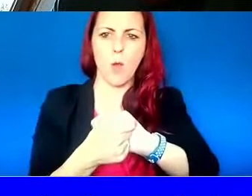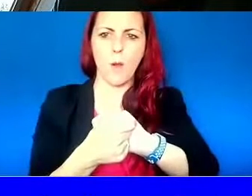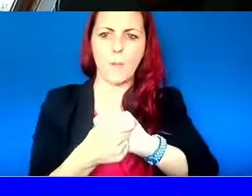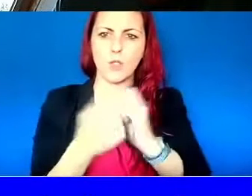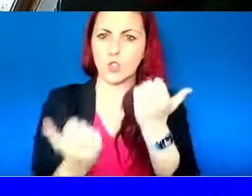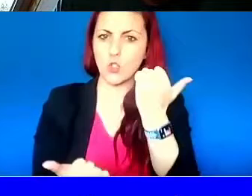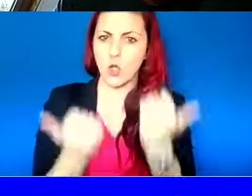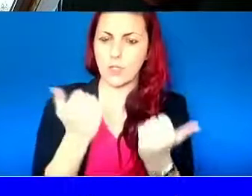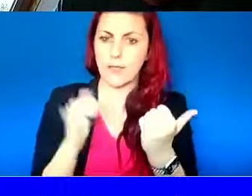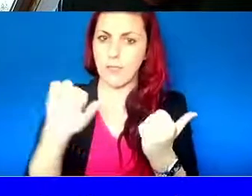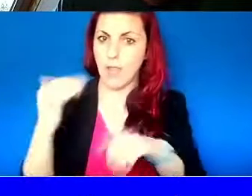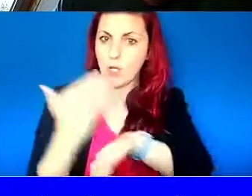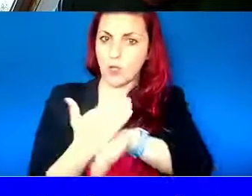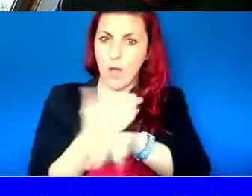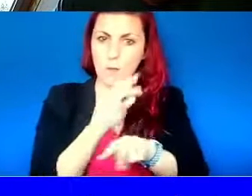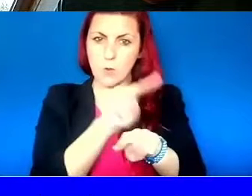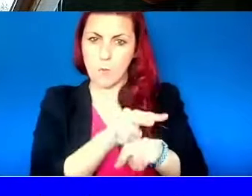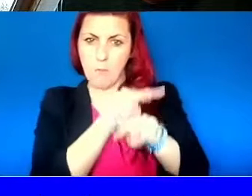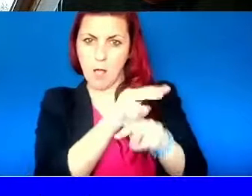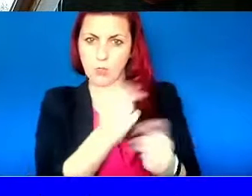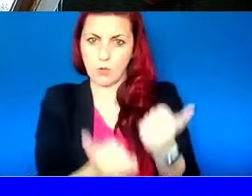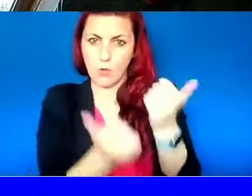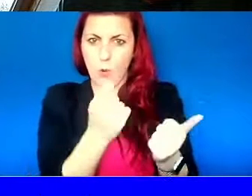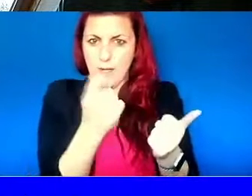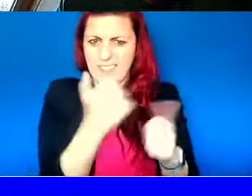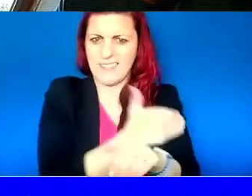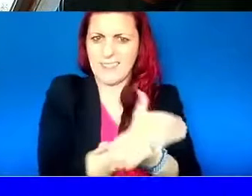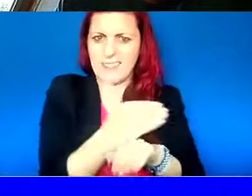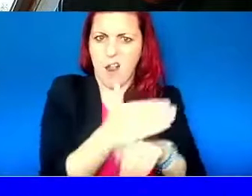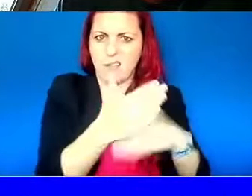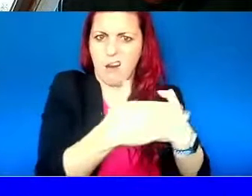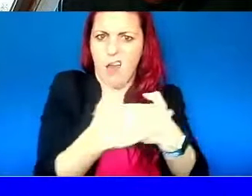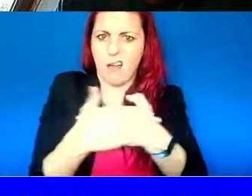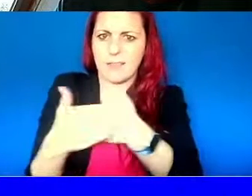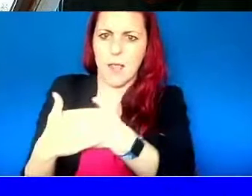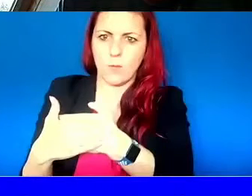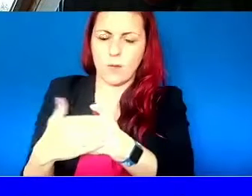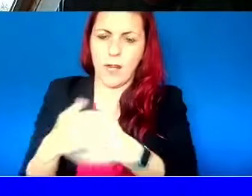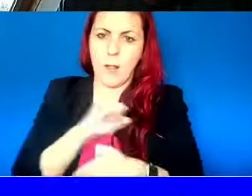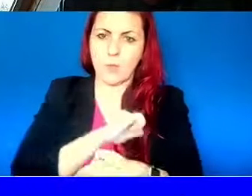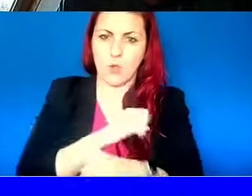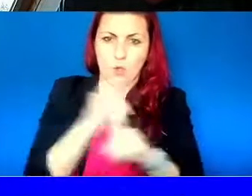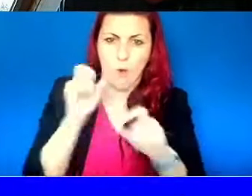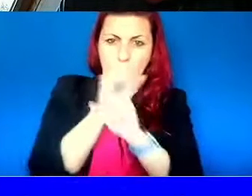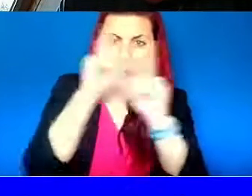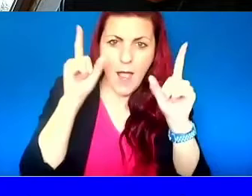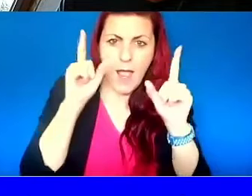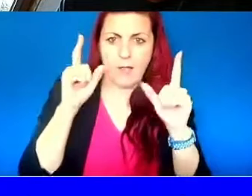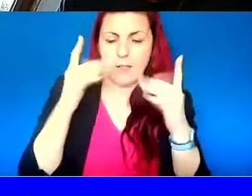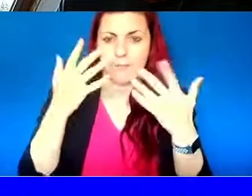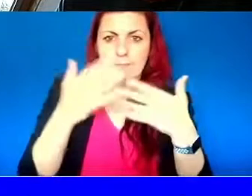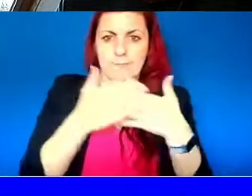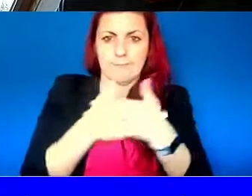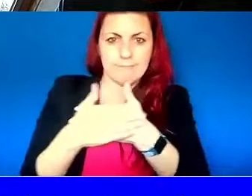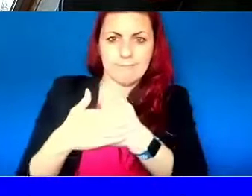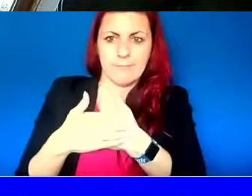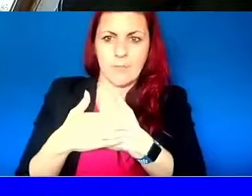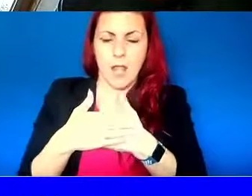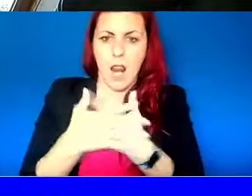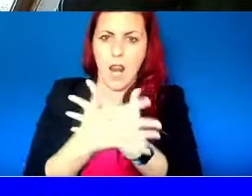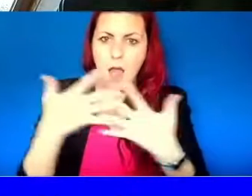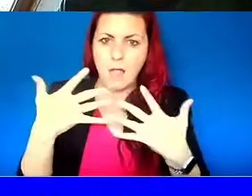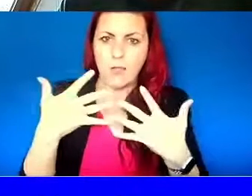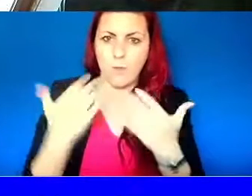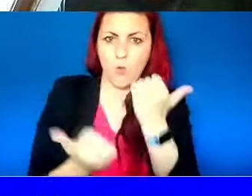been monitoring the courts since the lockdown. And as I'm sure you'll all be aware, a lot of hearings have moved to virtual